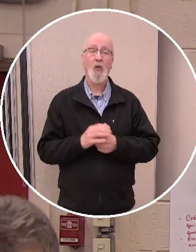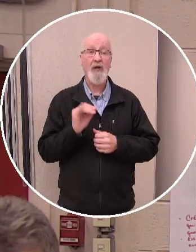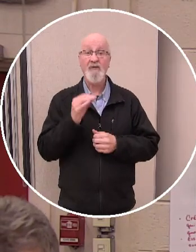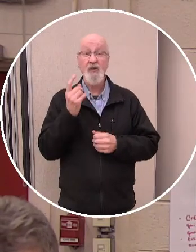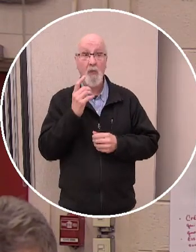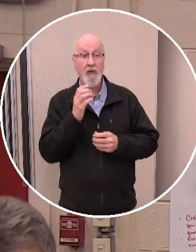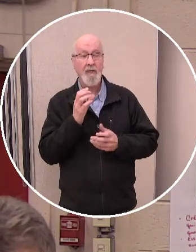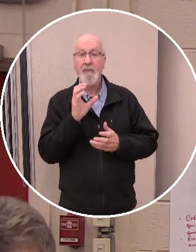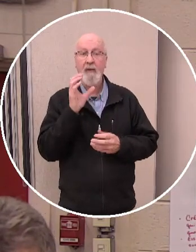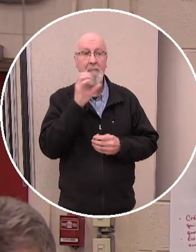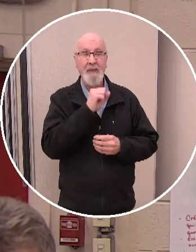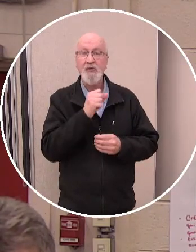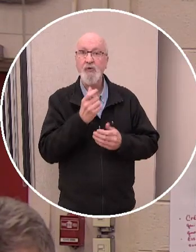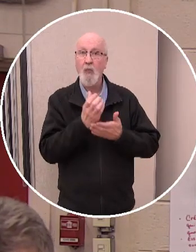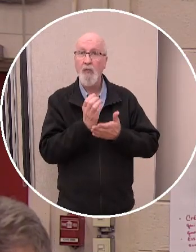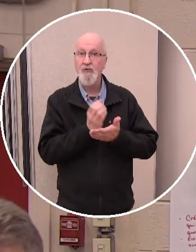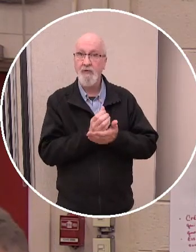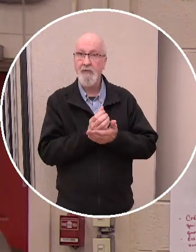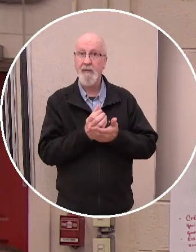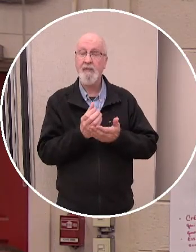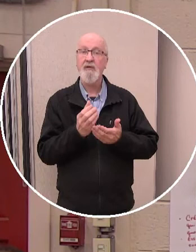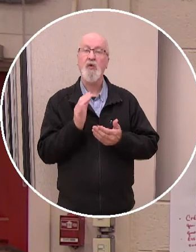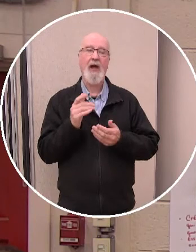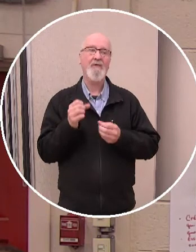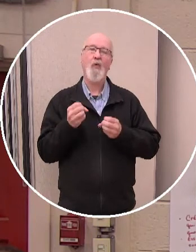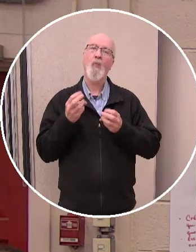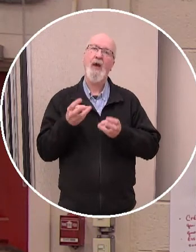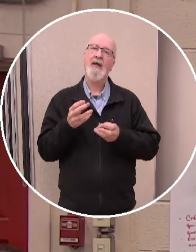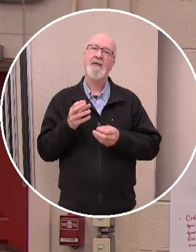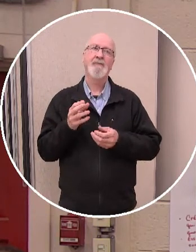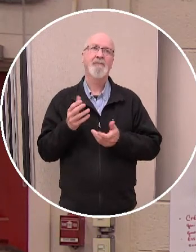along the way, and there's a way to